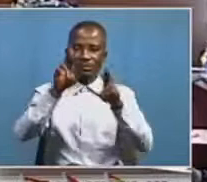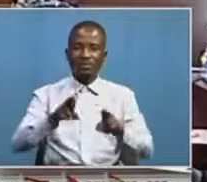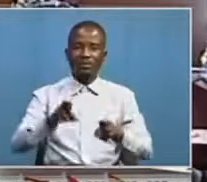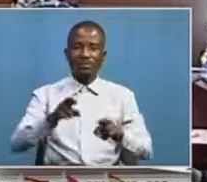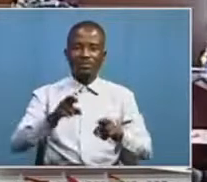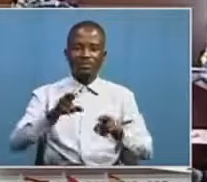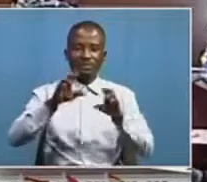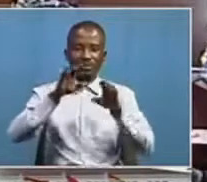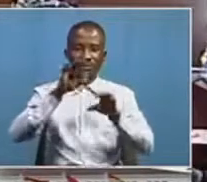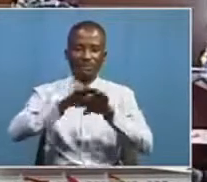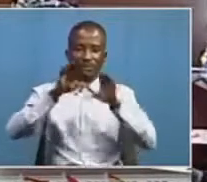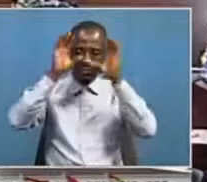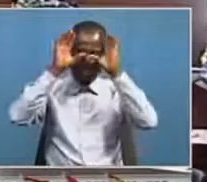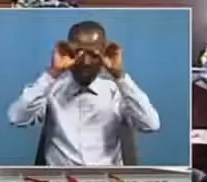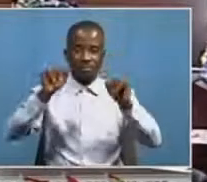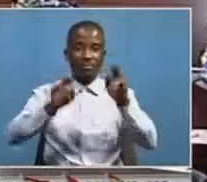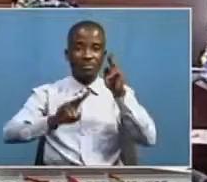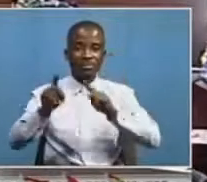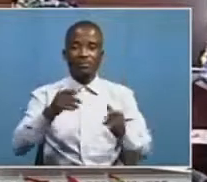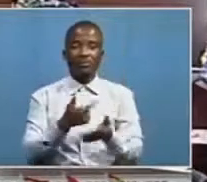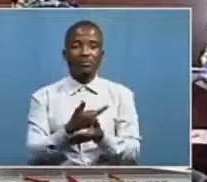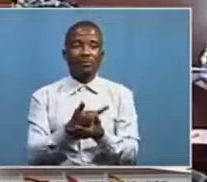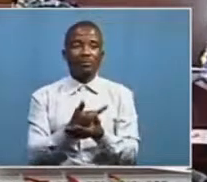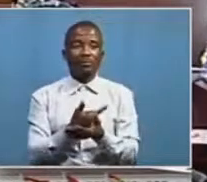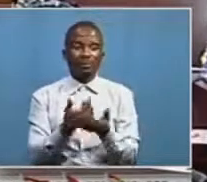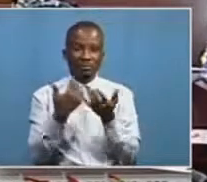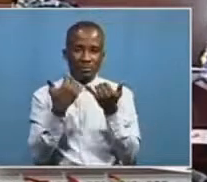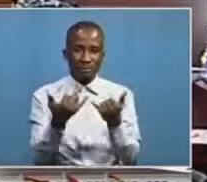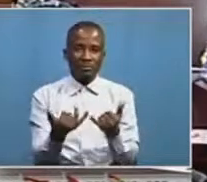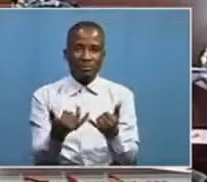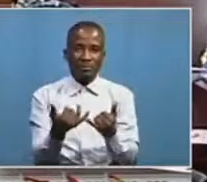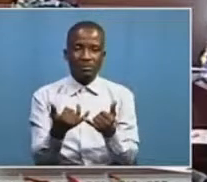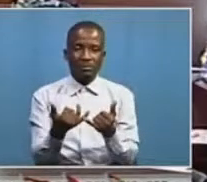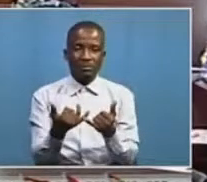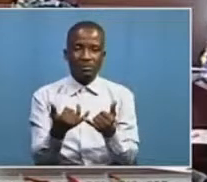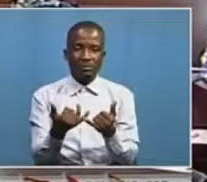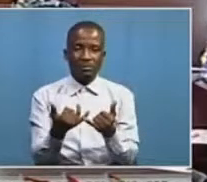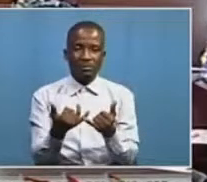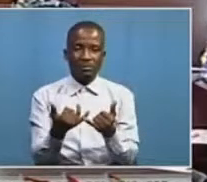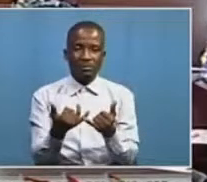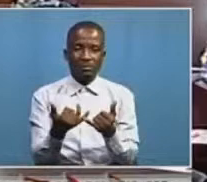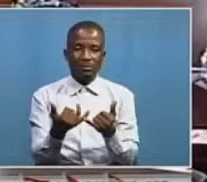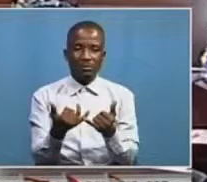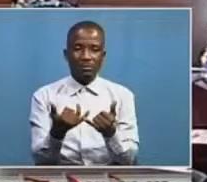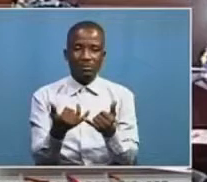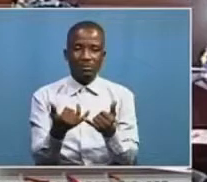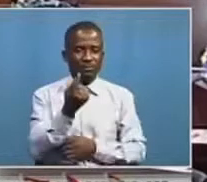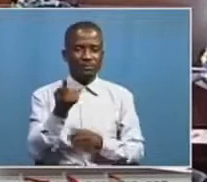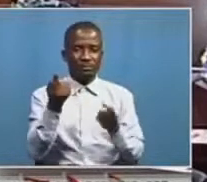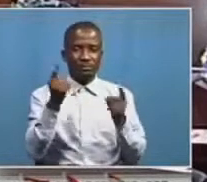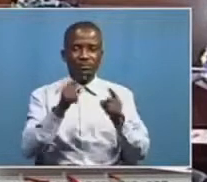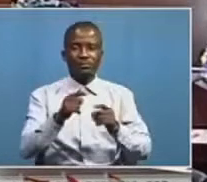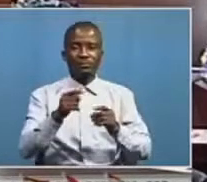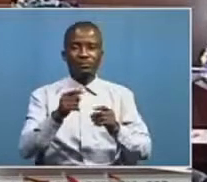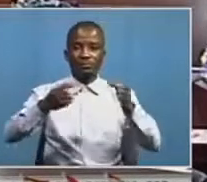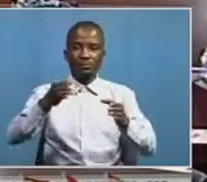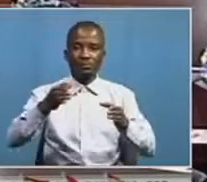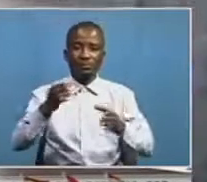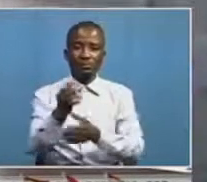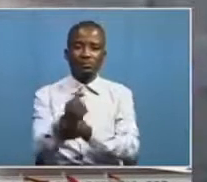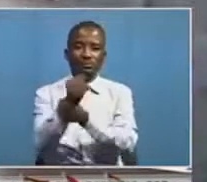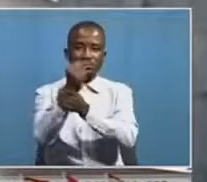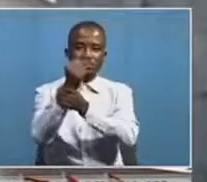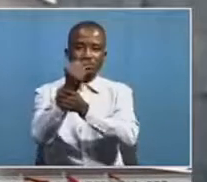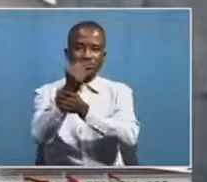and the will of the people. By his relief A, it is only when the court upholds the error in